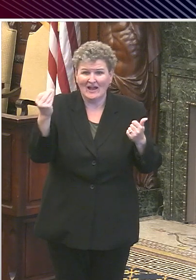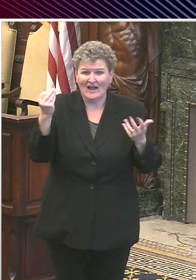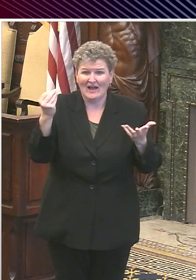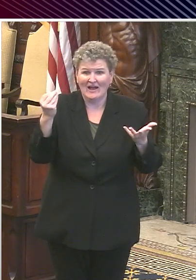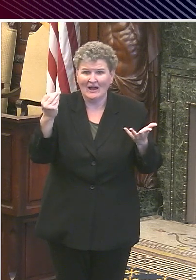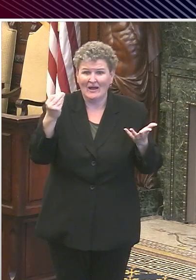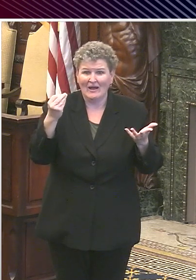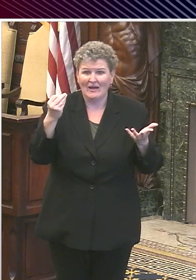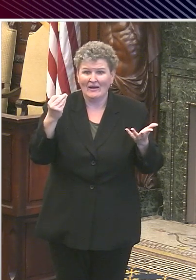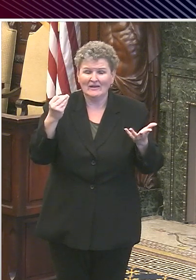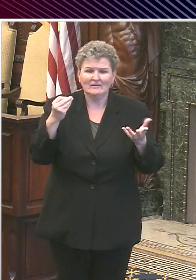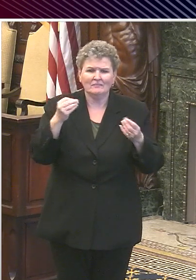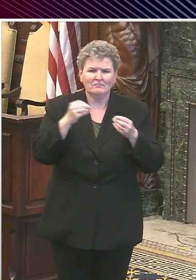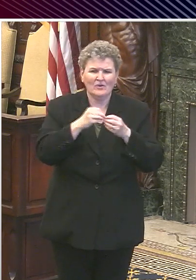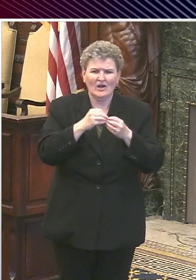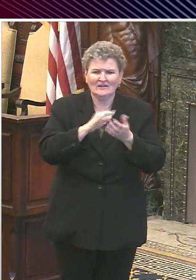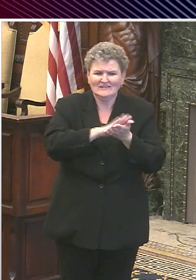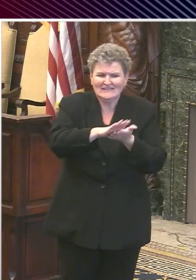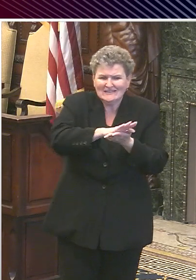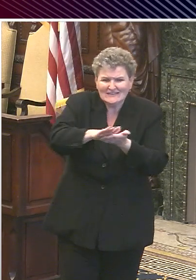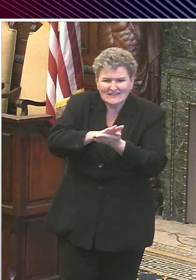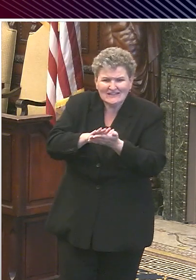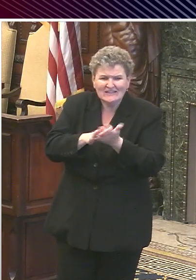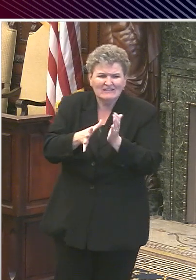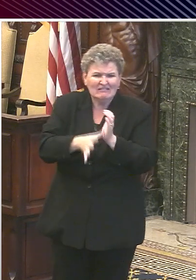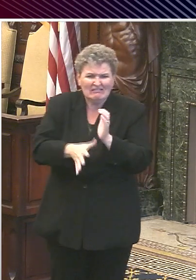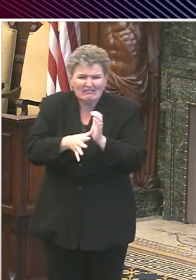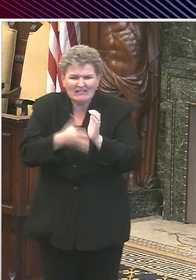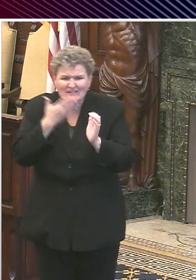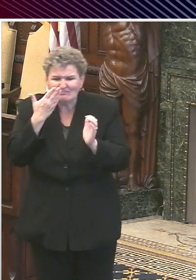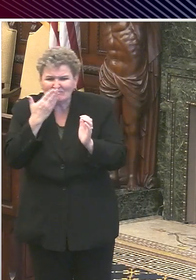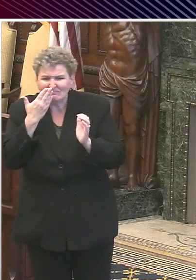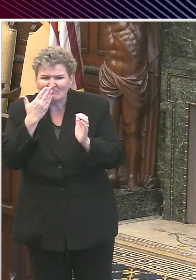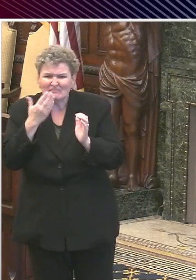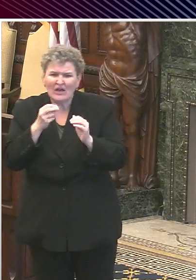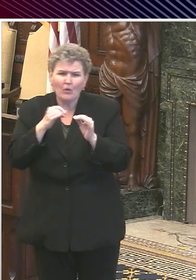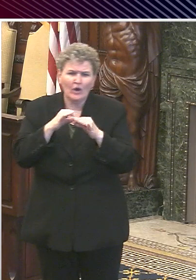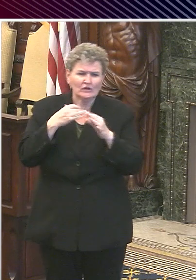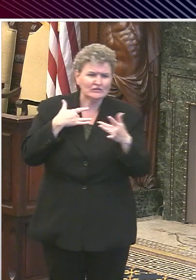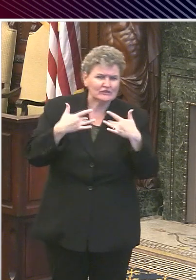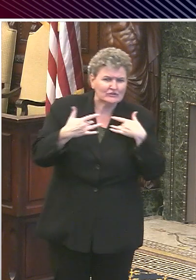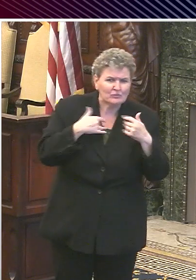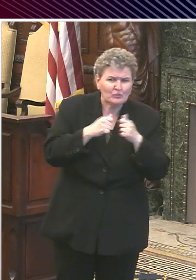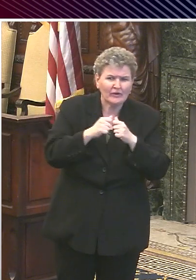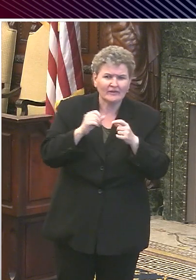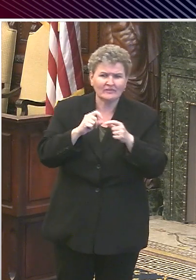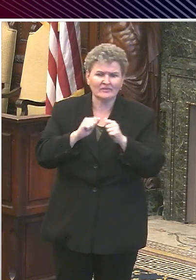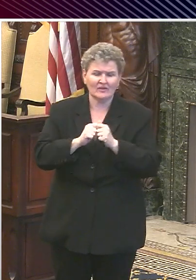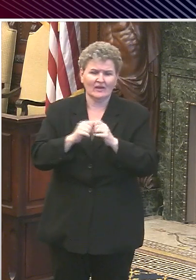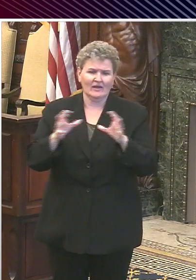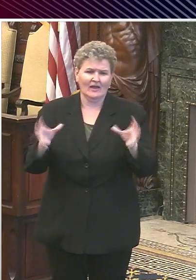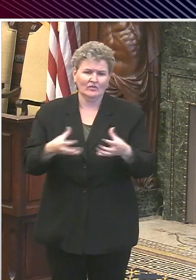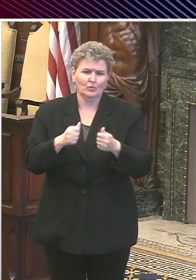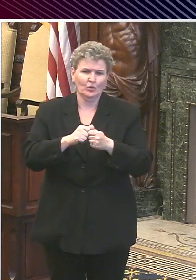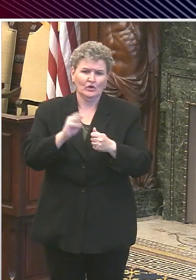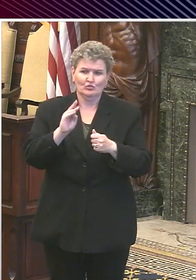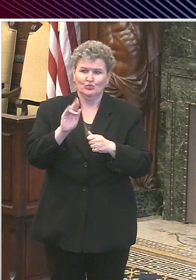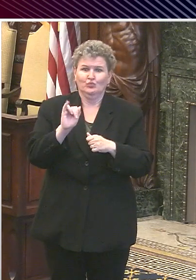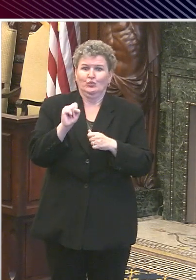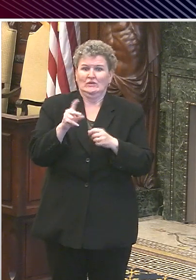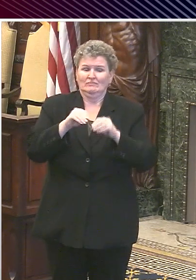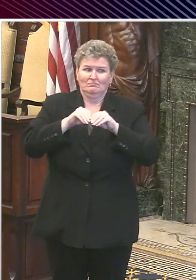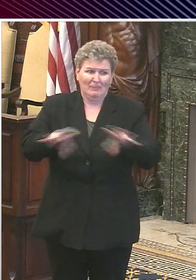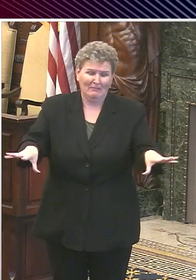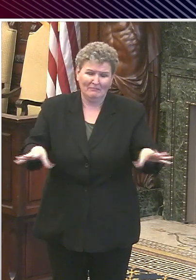other diseases or have other health problems. But we're concerned whenever people get together, there's a risk of COVID spread. But